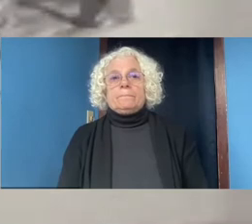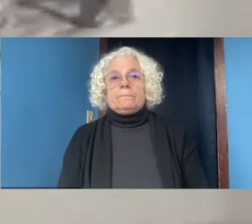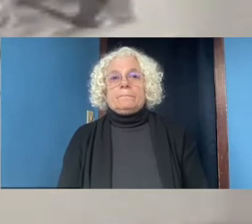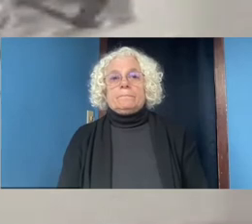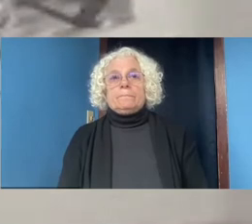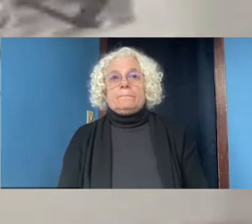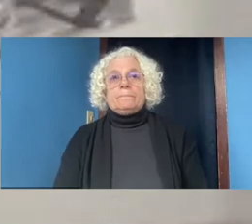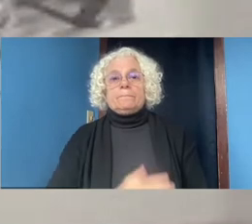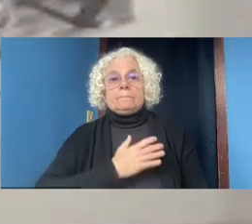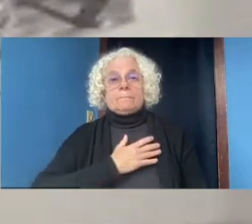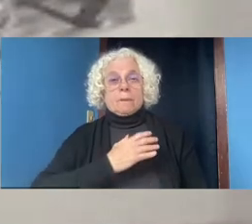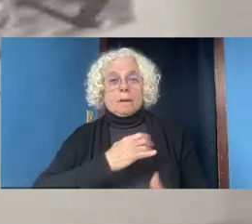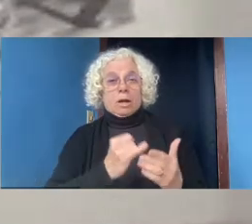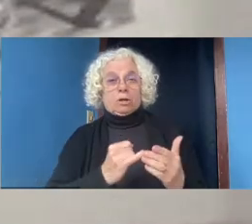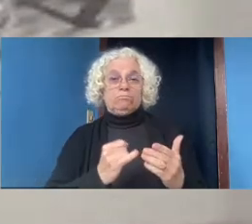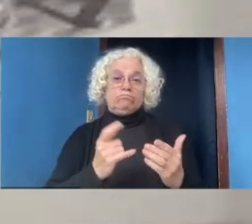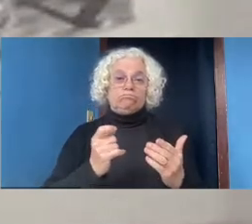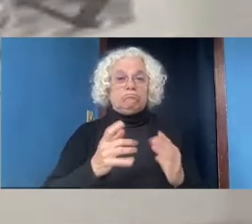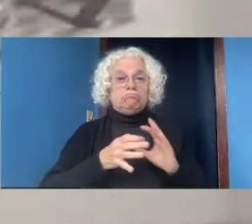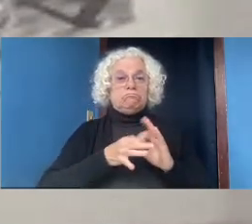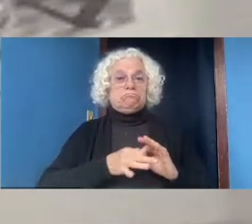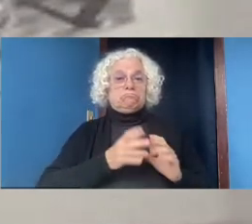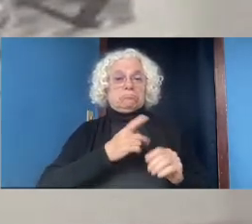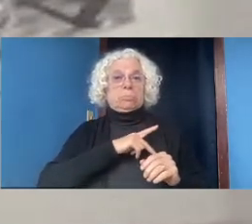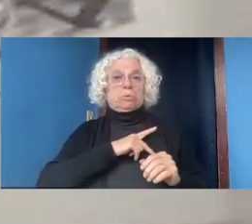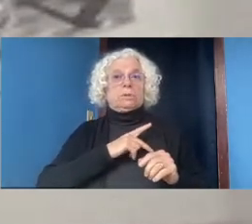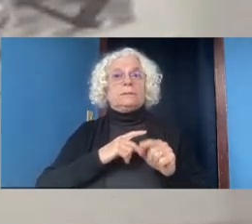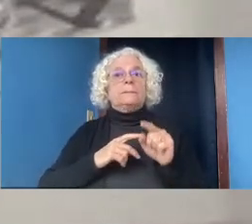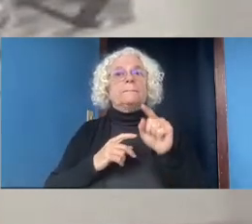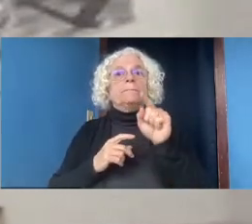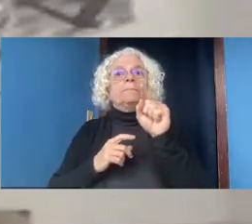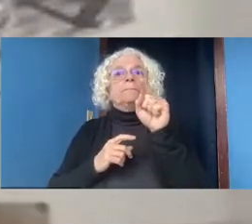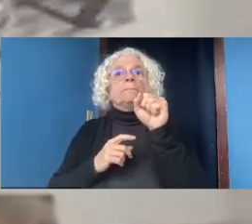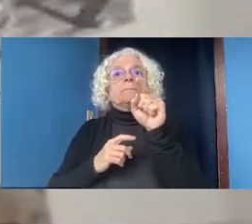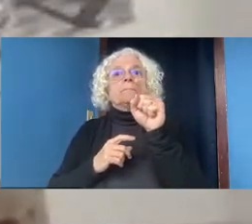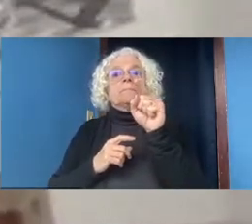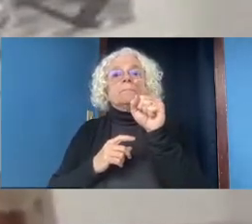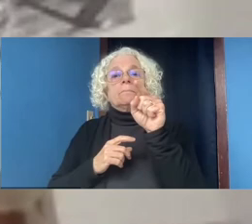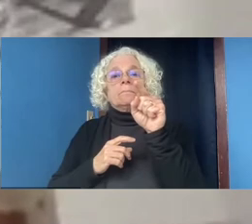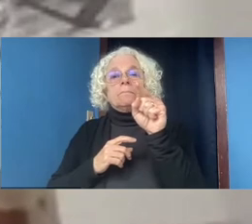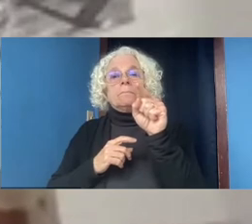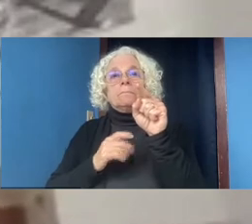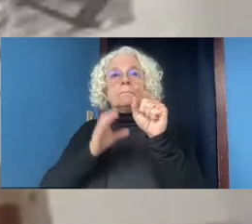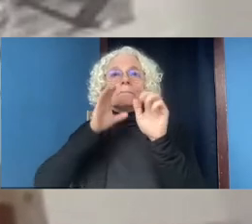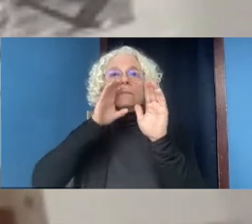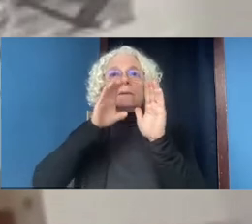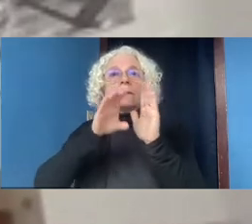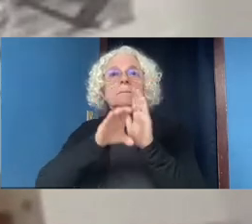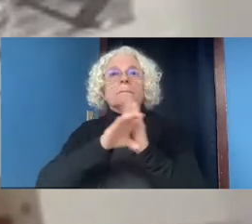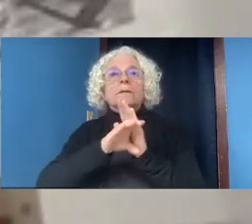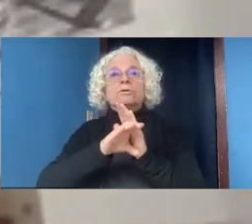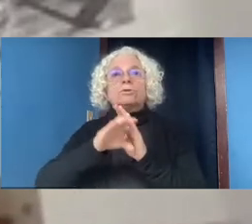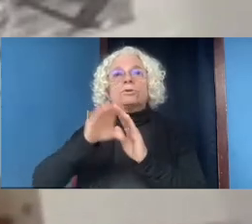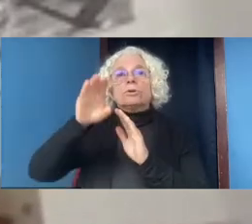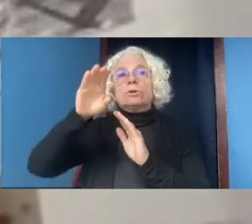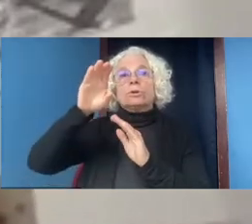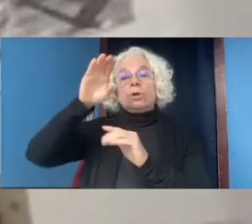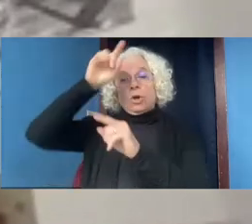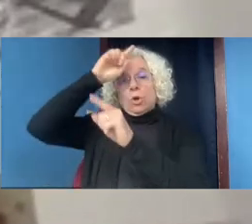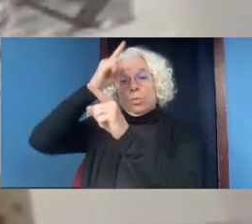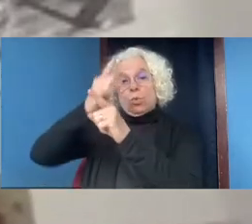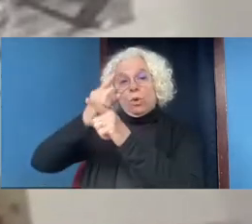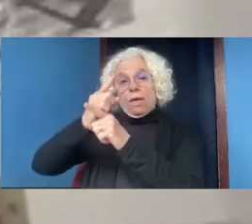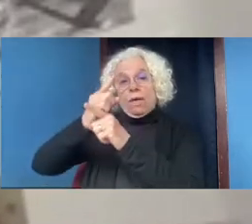personal. This is my brother as he's lifting a canoe. And I took a photograph of him. And then this was